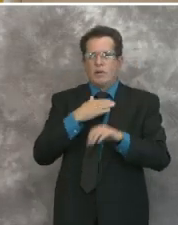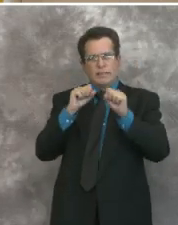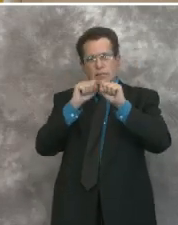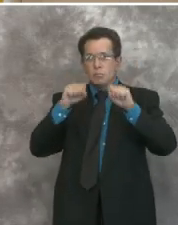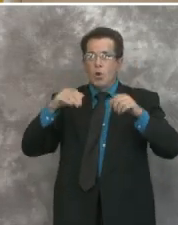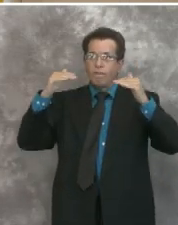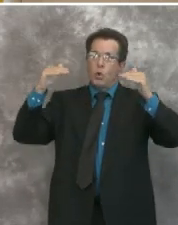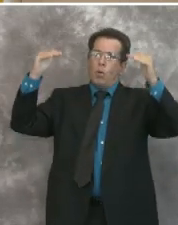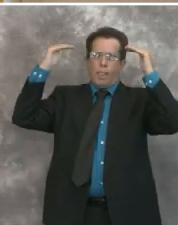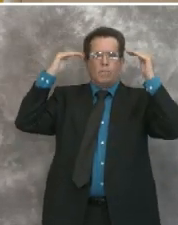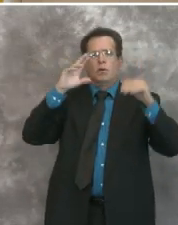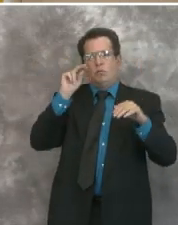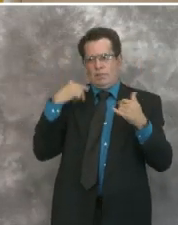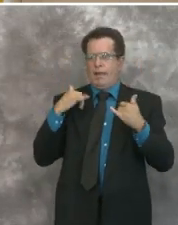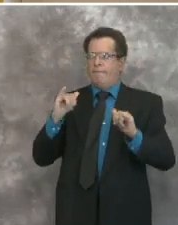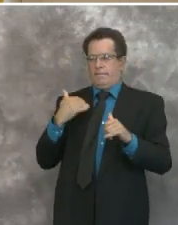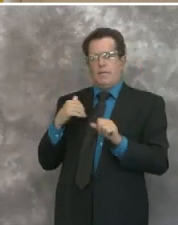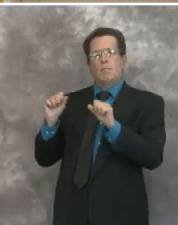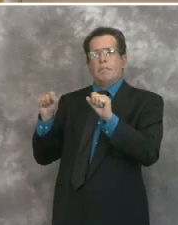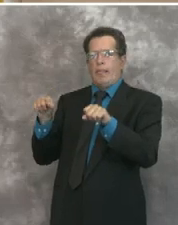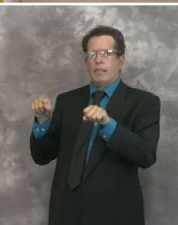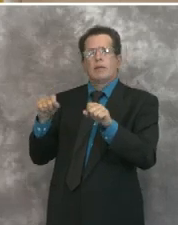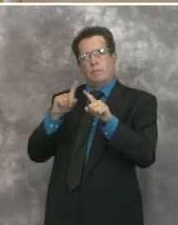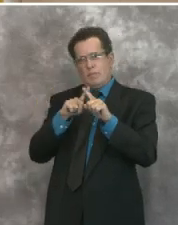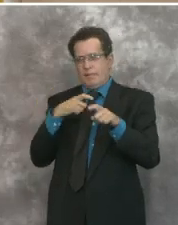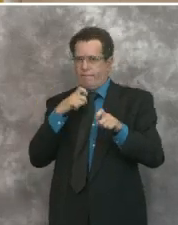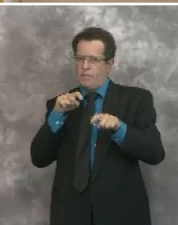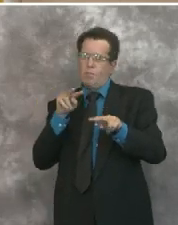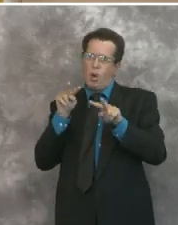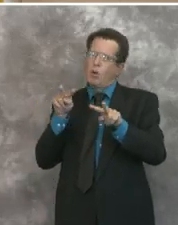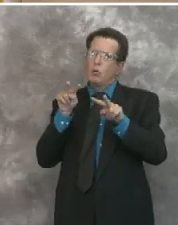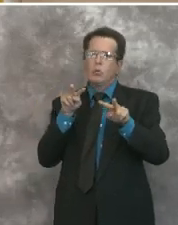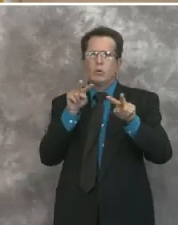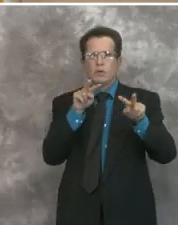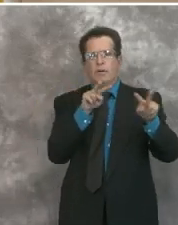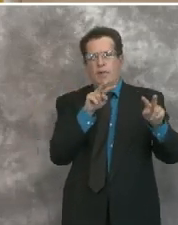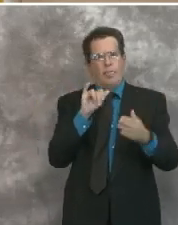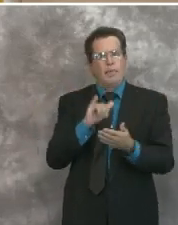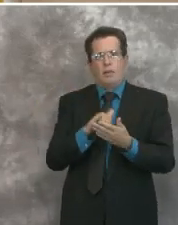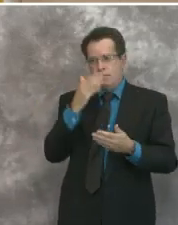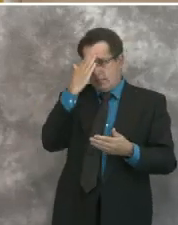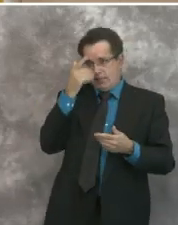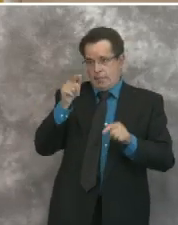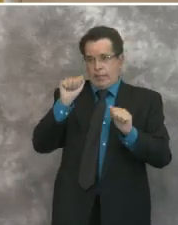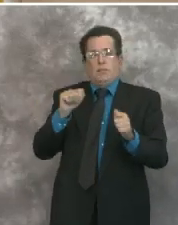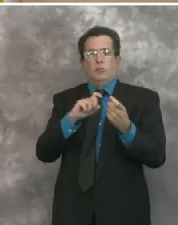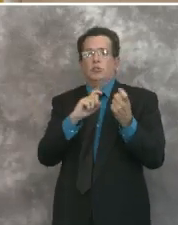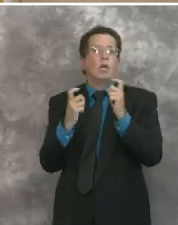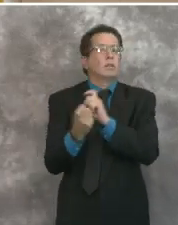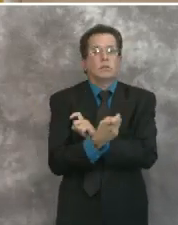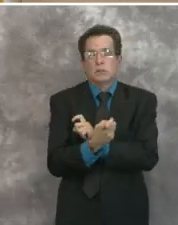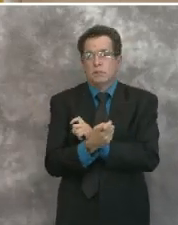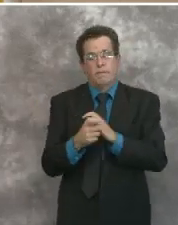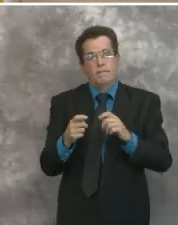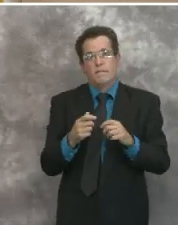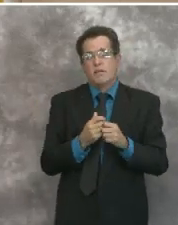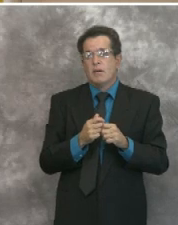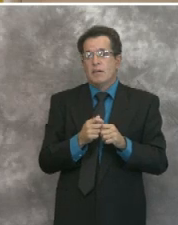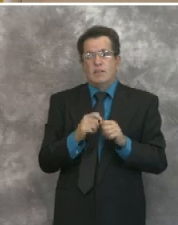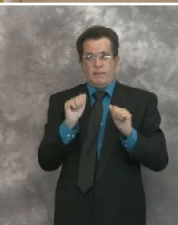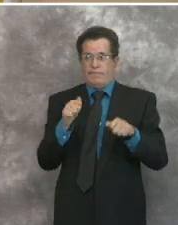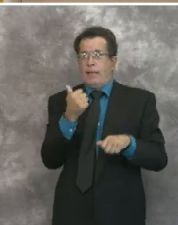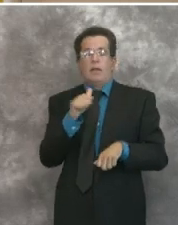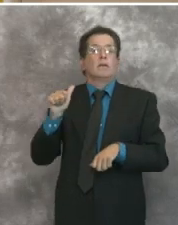do have capacity, but it has to be a continual monitoring because things could change at